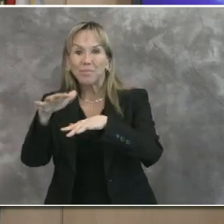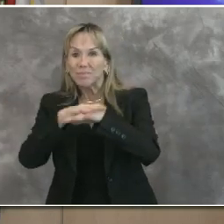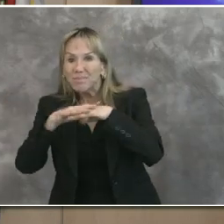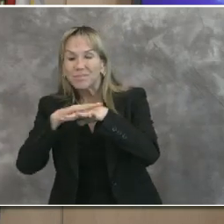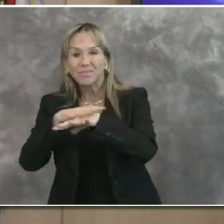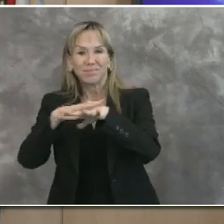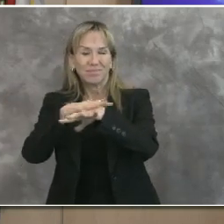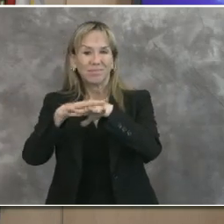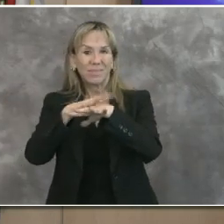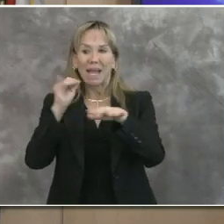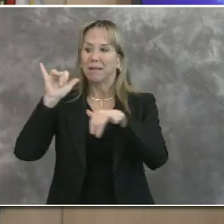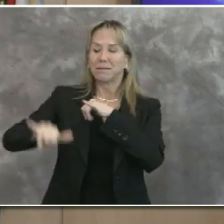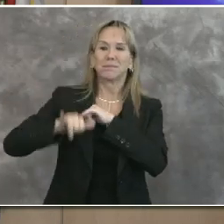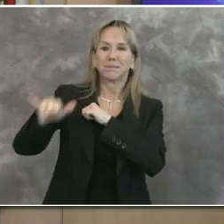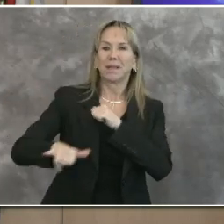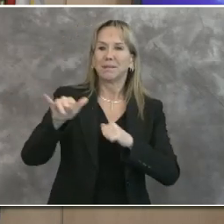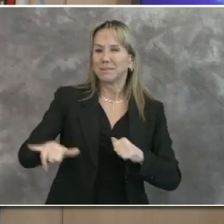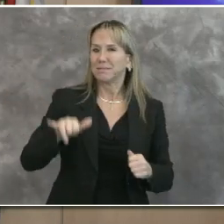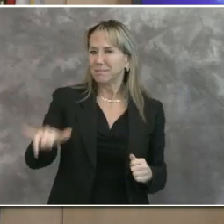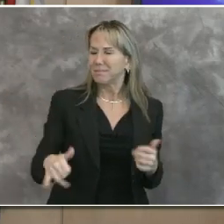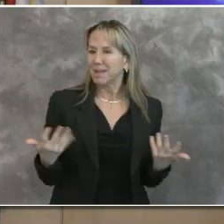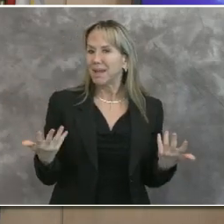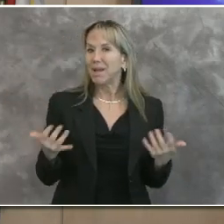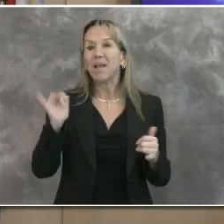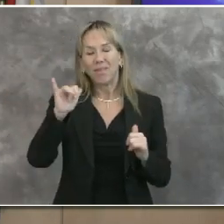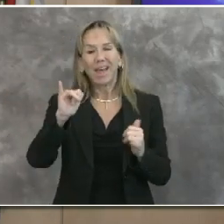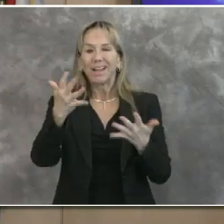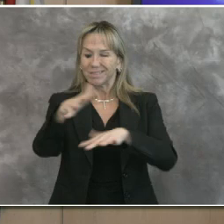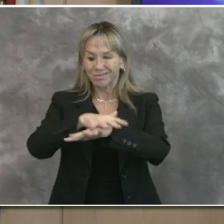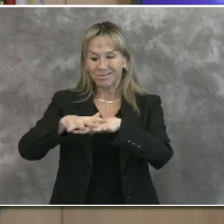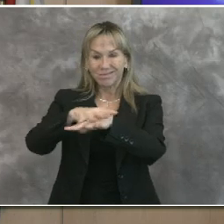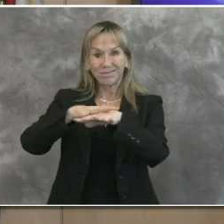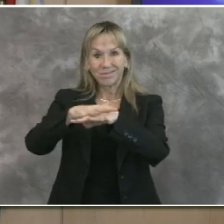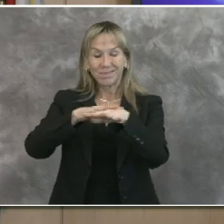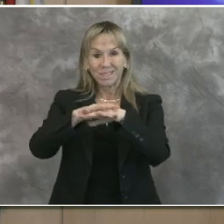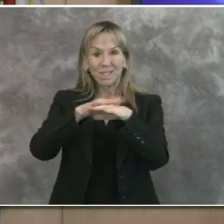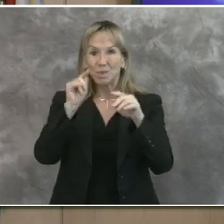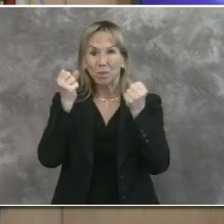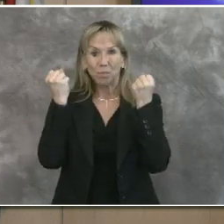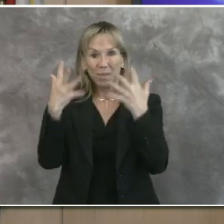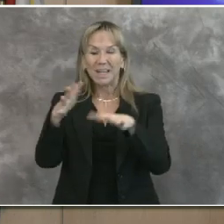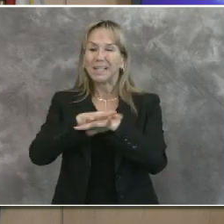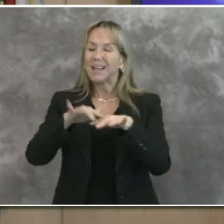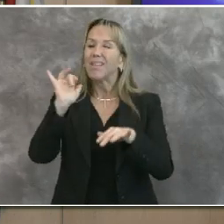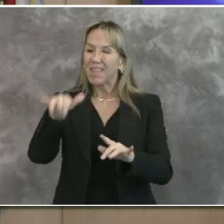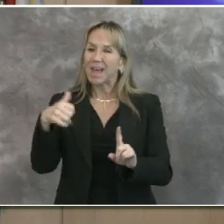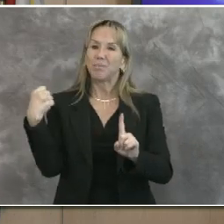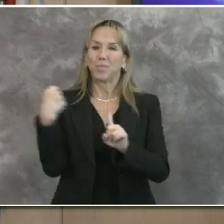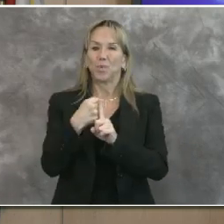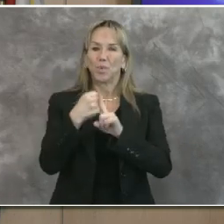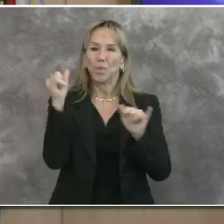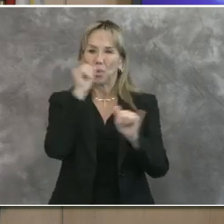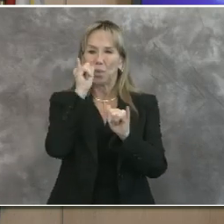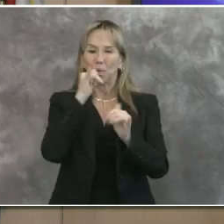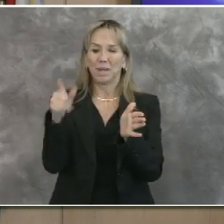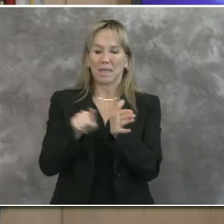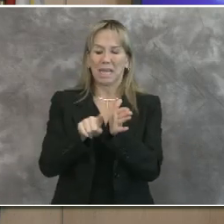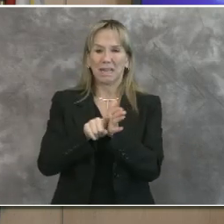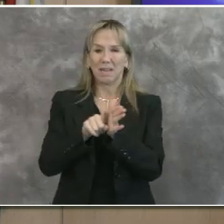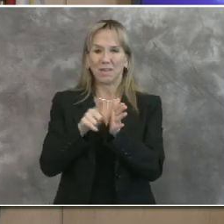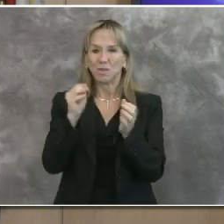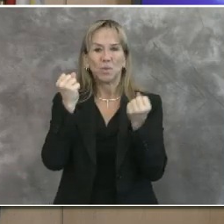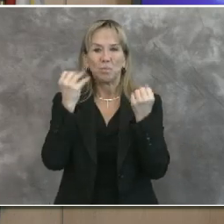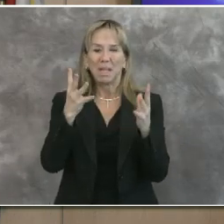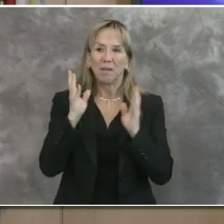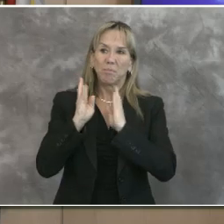overcrowding situations. Overcrowding situations is what has the impact negatively on our public health system. We